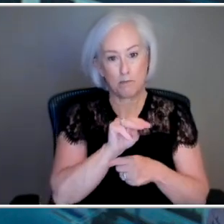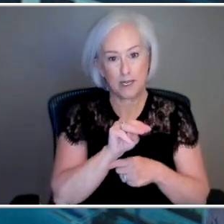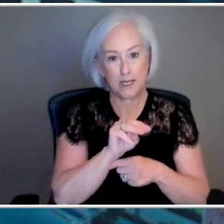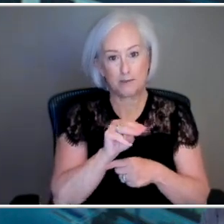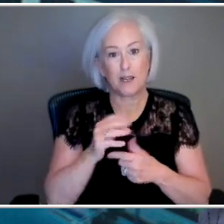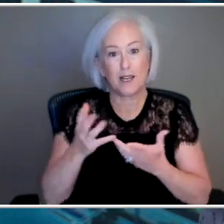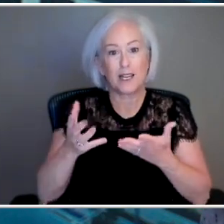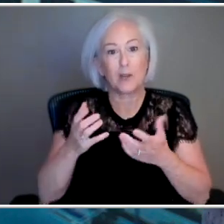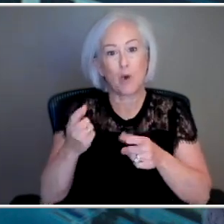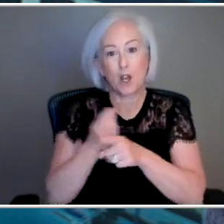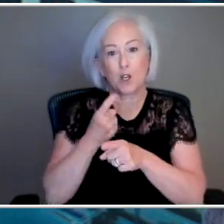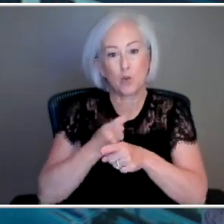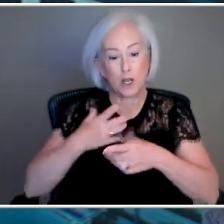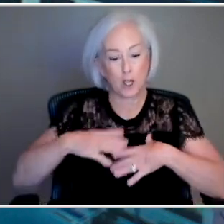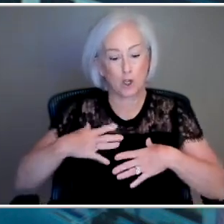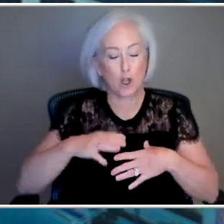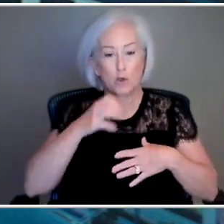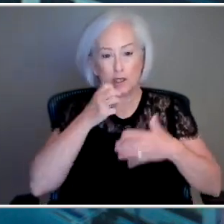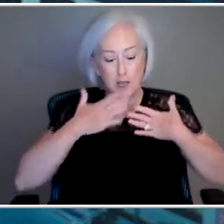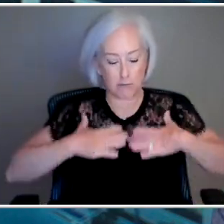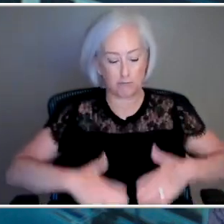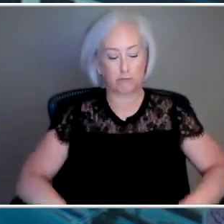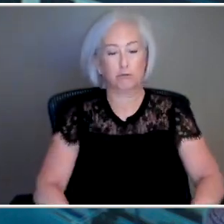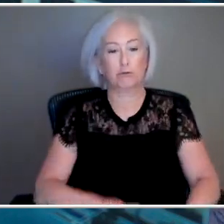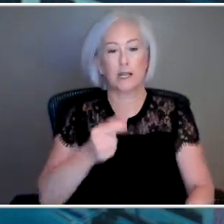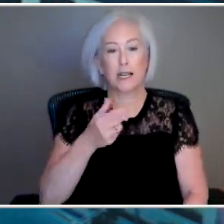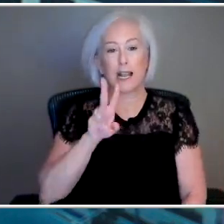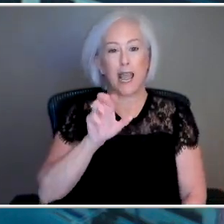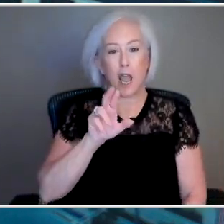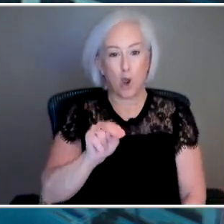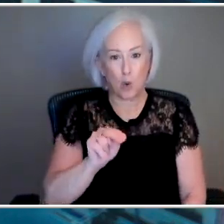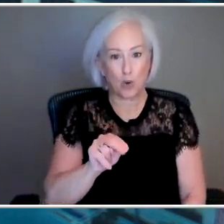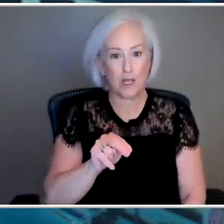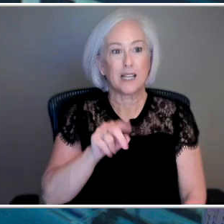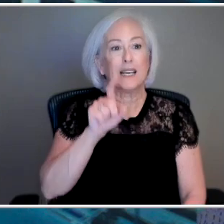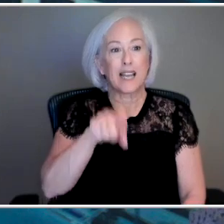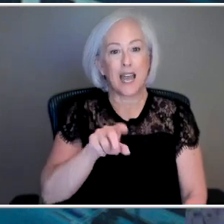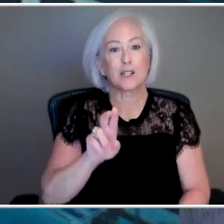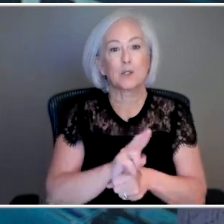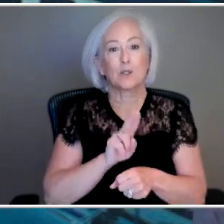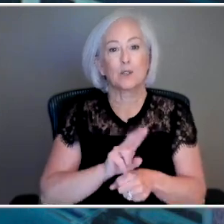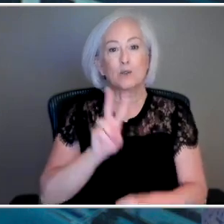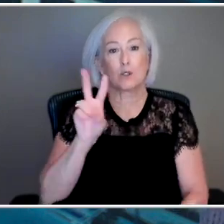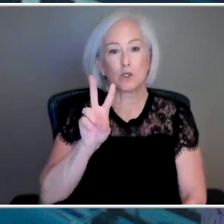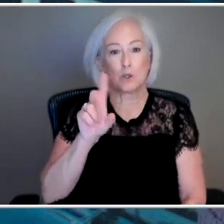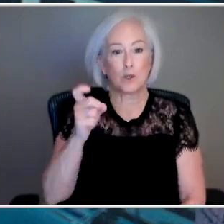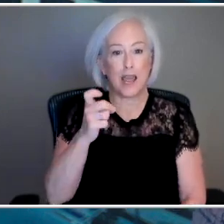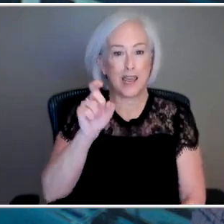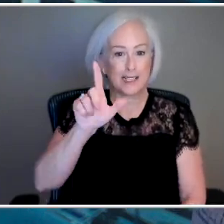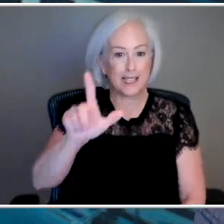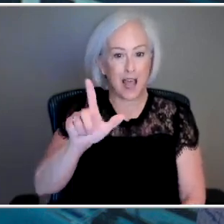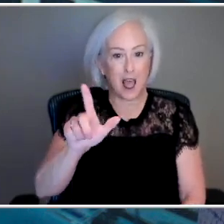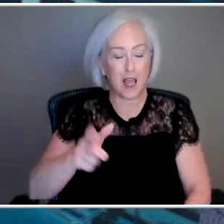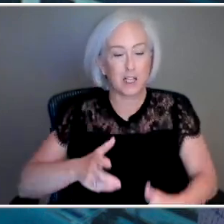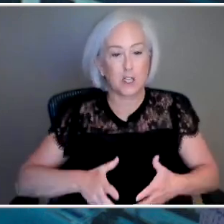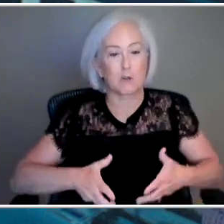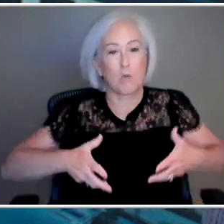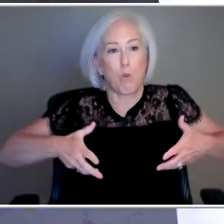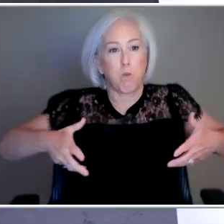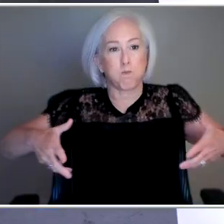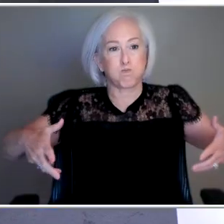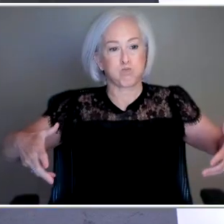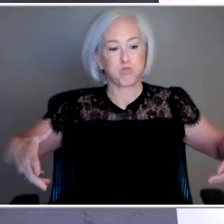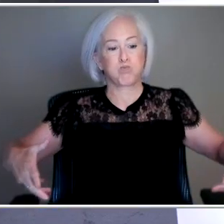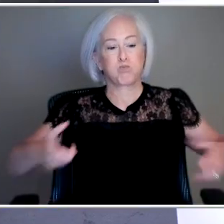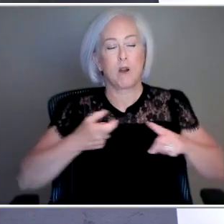gown, so we went to go buy him some, and he ended up wearing a 2XL. So like he had gotten really swollen. What's the time